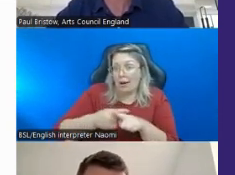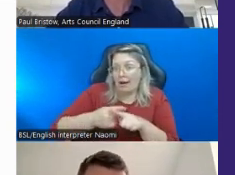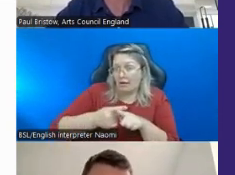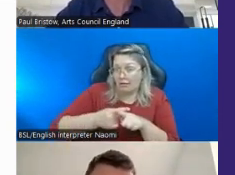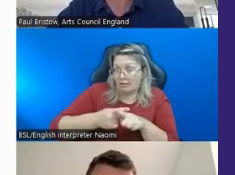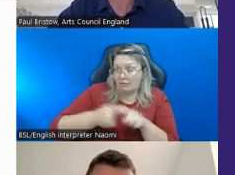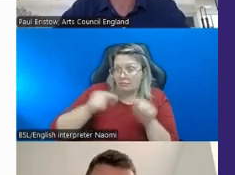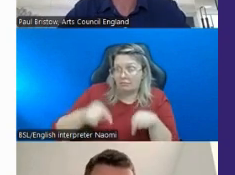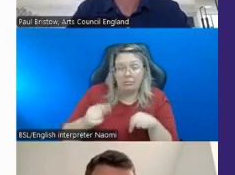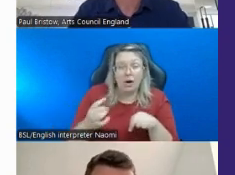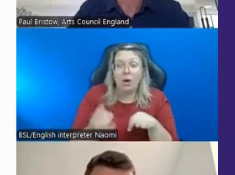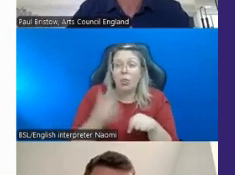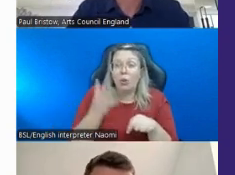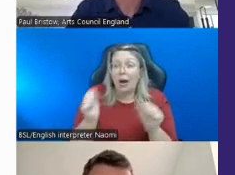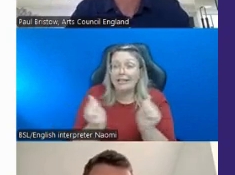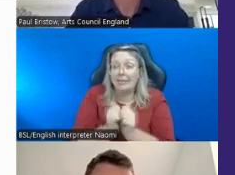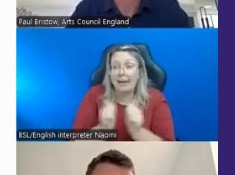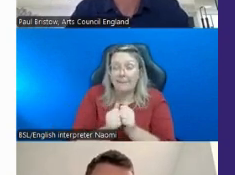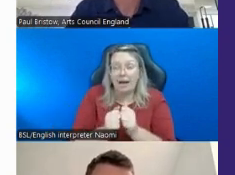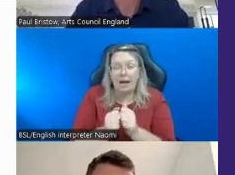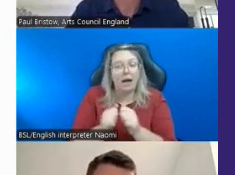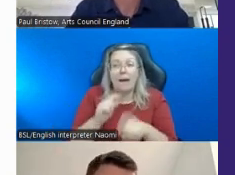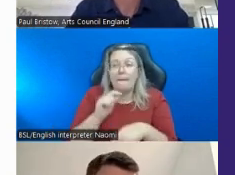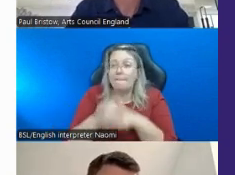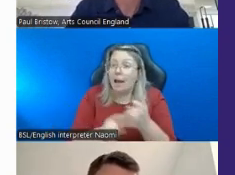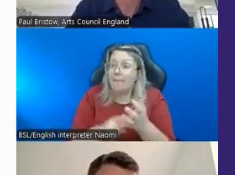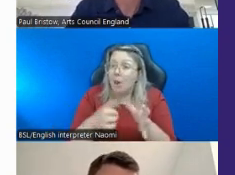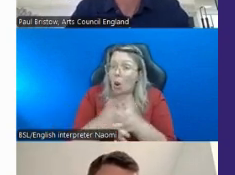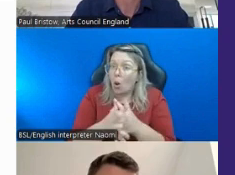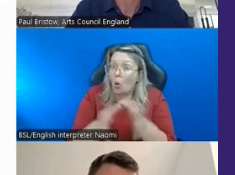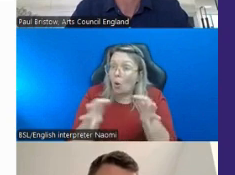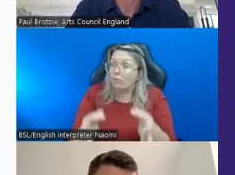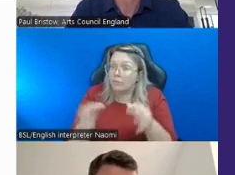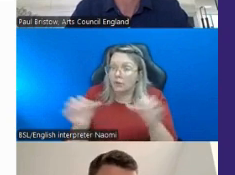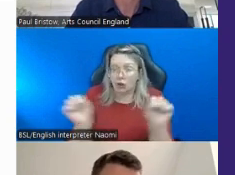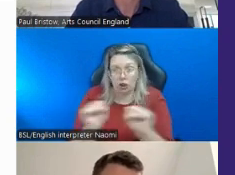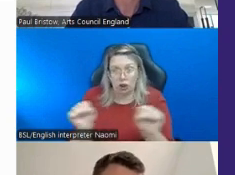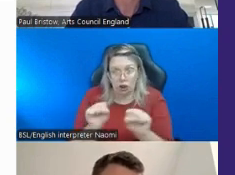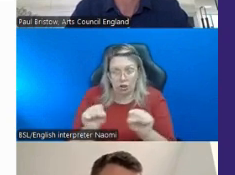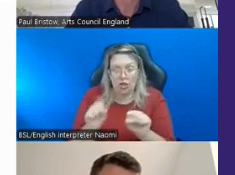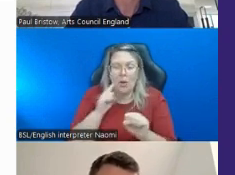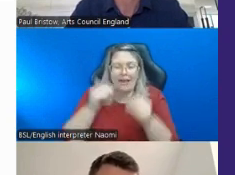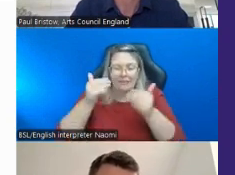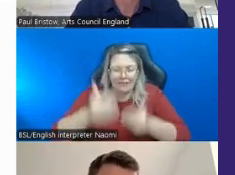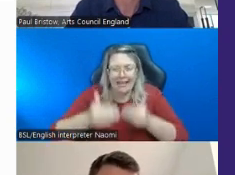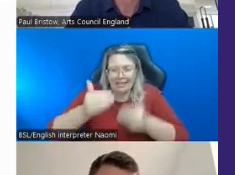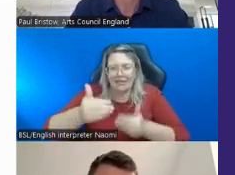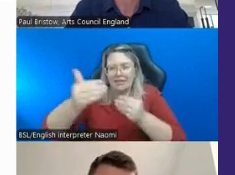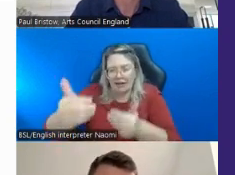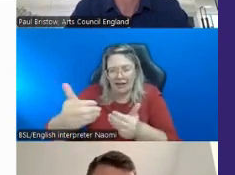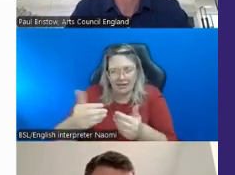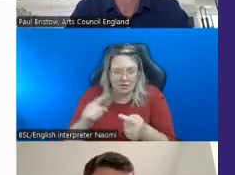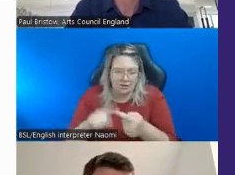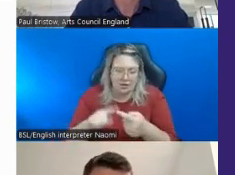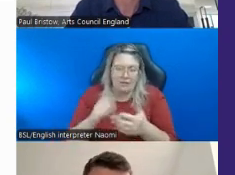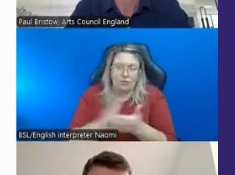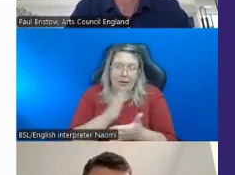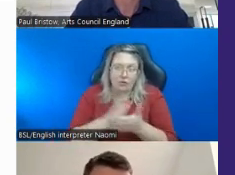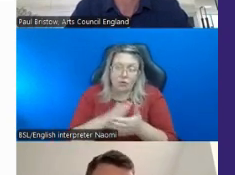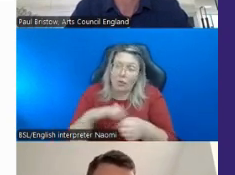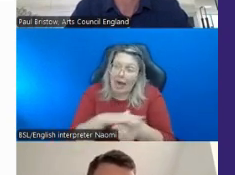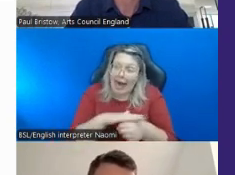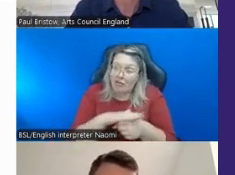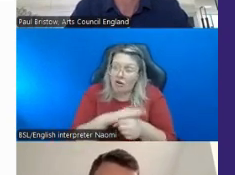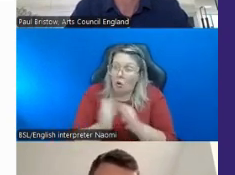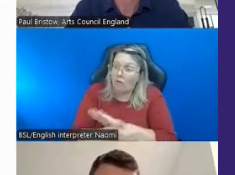not technically law yet. So that's the next stage of this. So making sure that those areas of competence are enshrined in law,